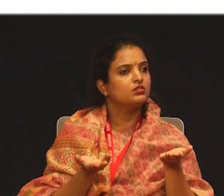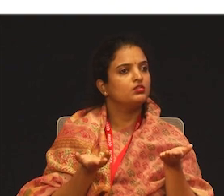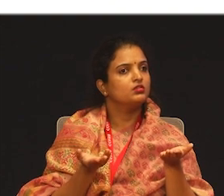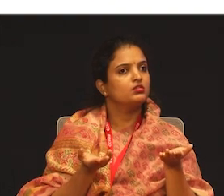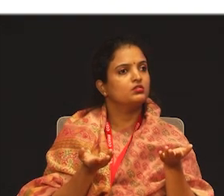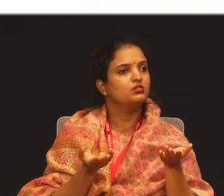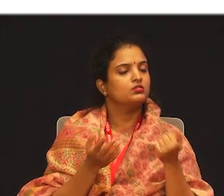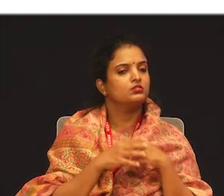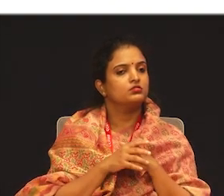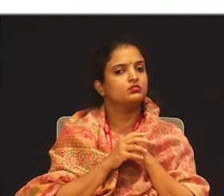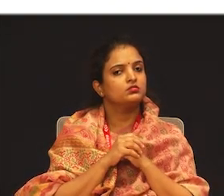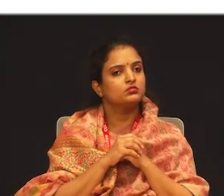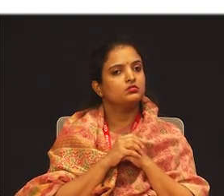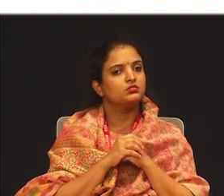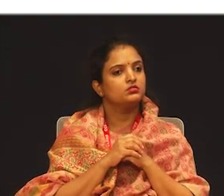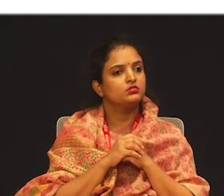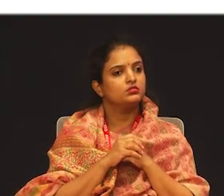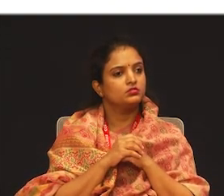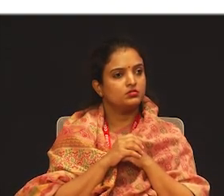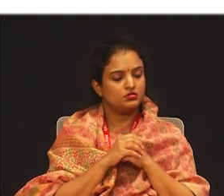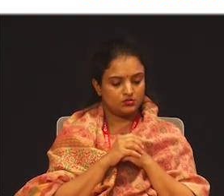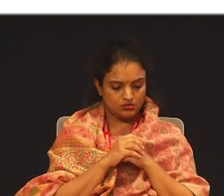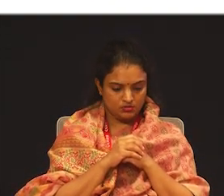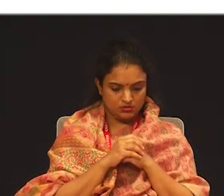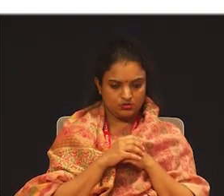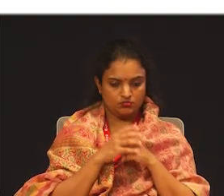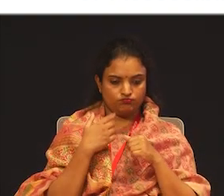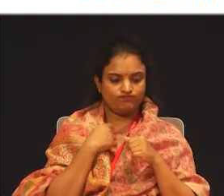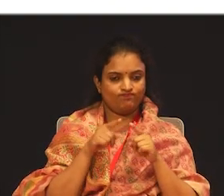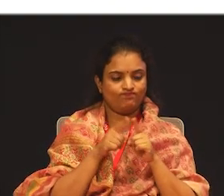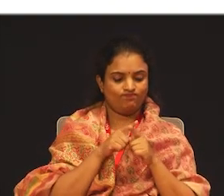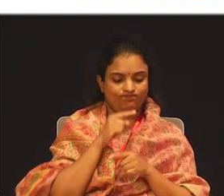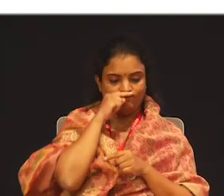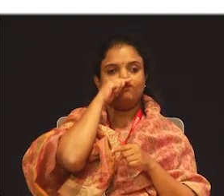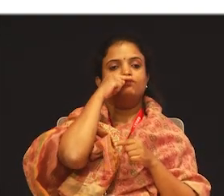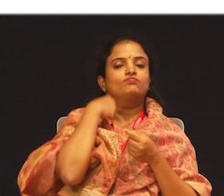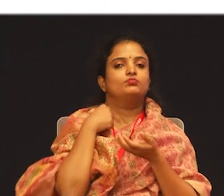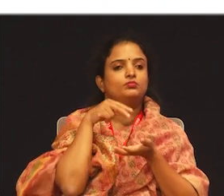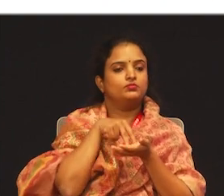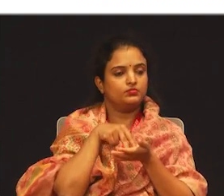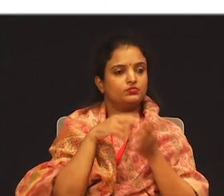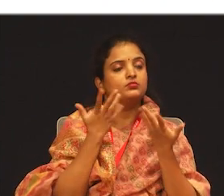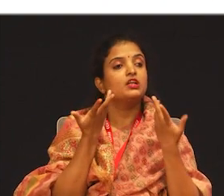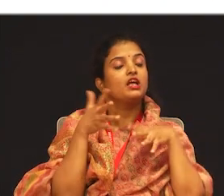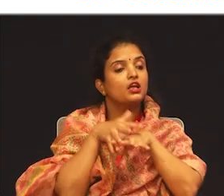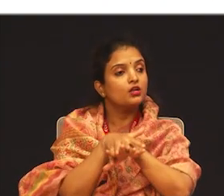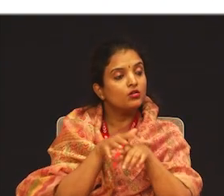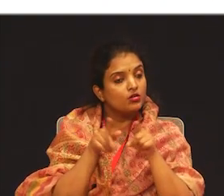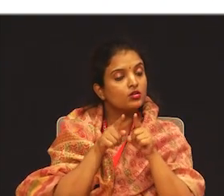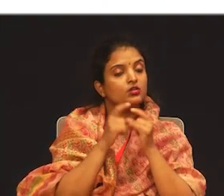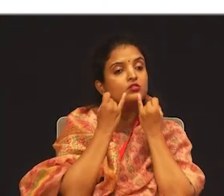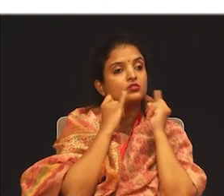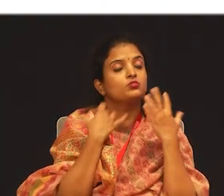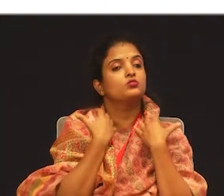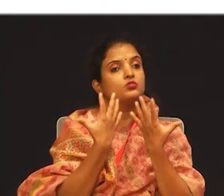the principles. Respect for inherent dignity, individual autonomy, including the freedom to